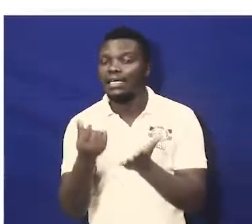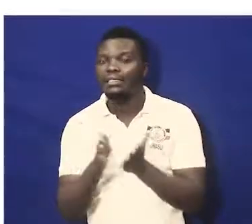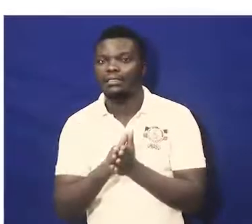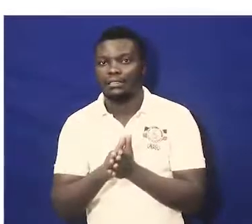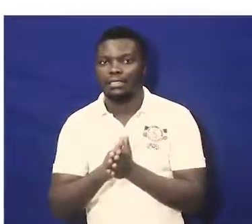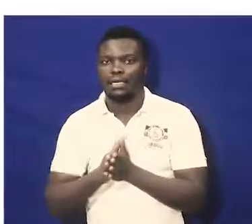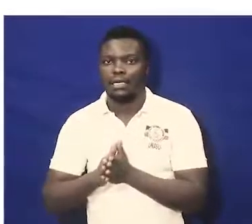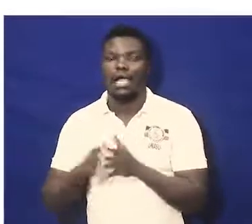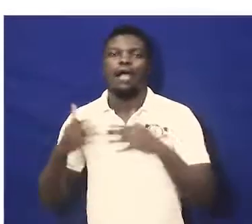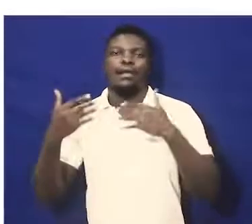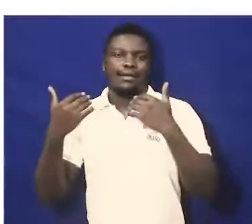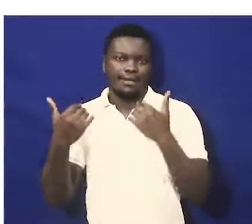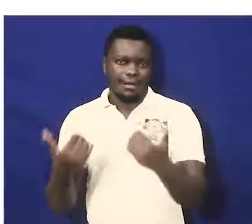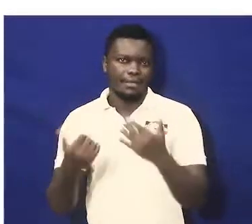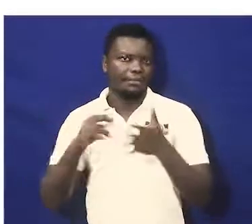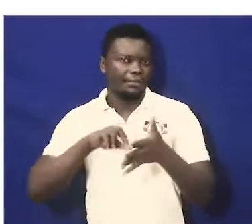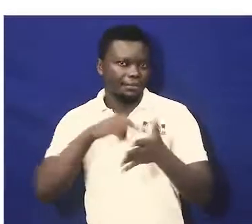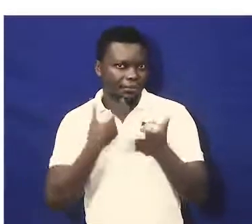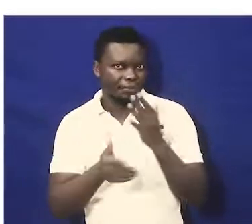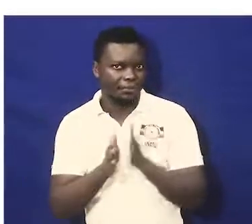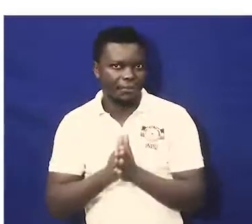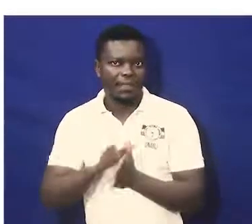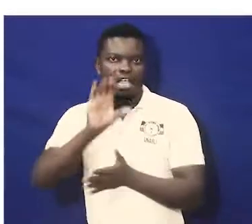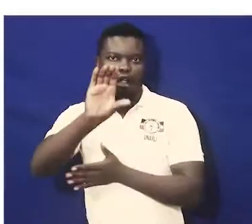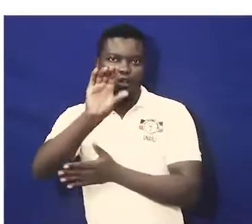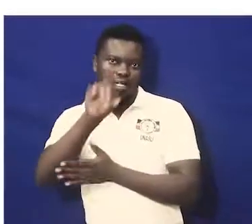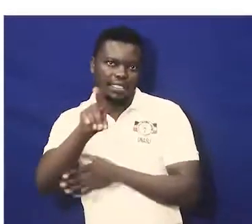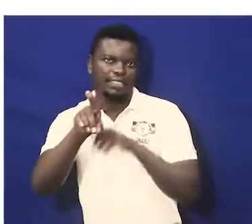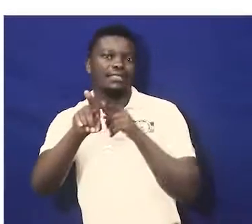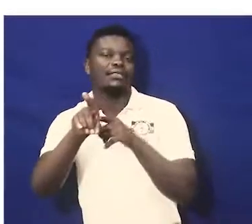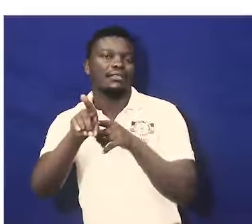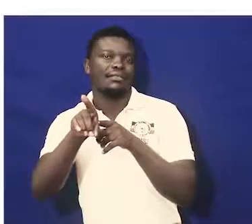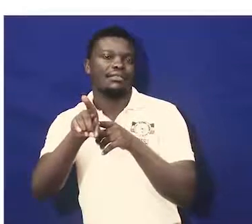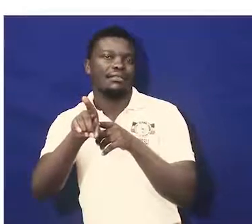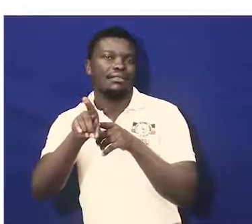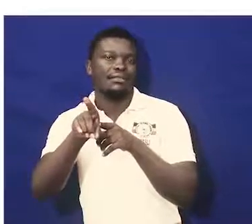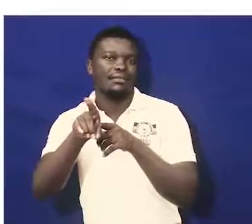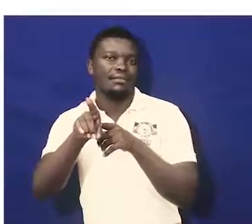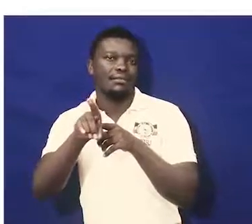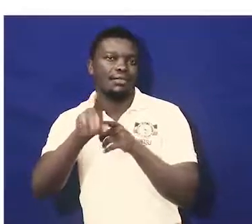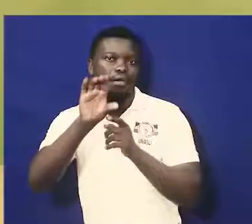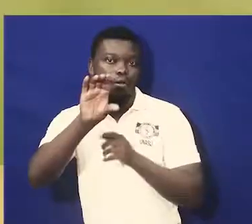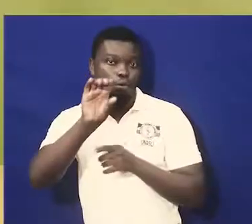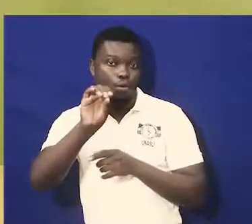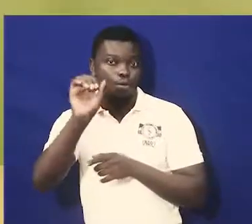Therefore, the cost price is 30,000 Uganda shillings.